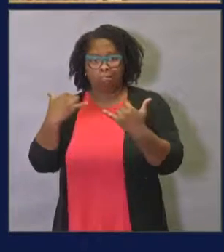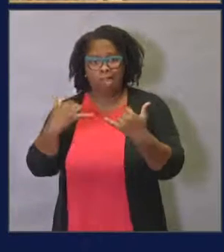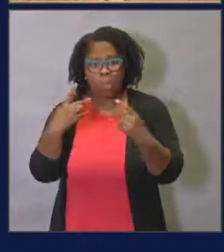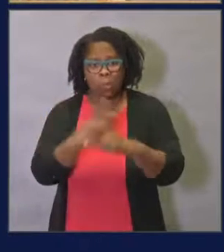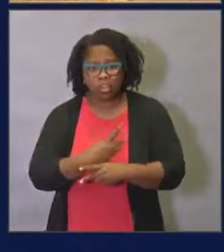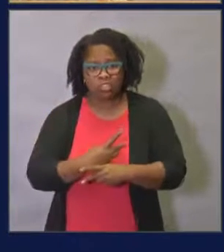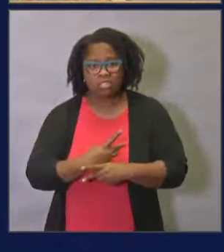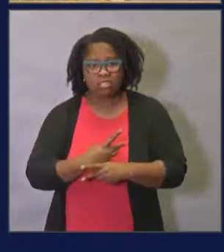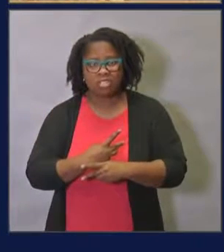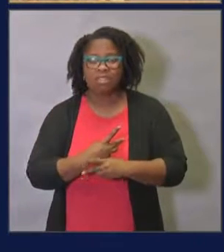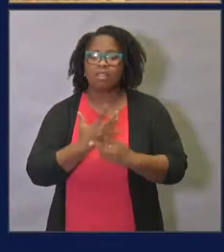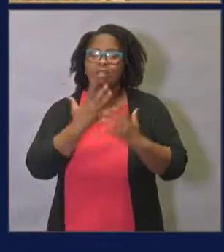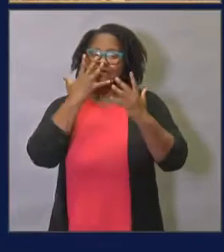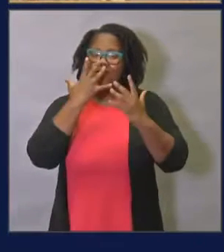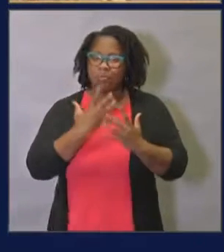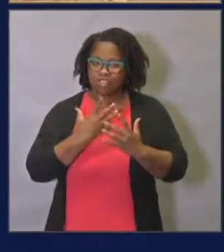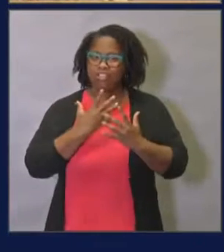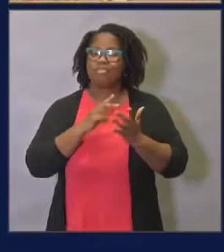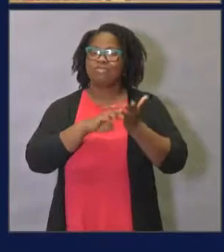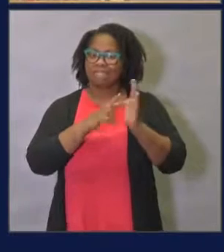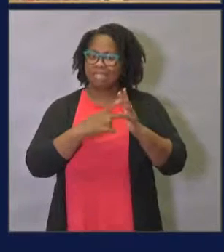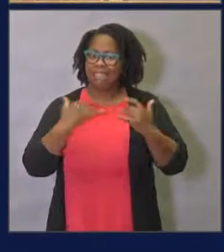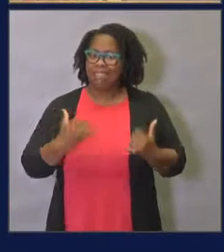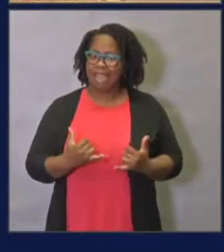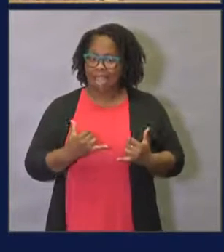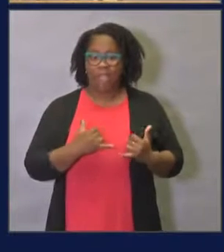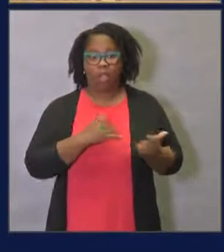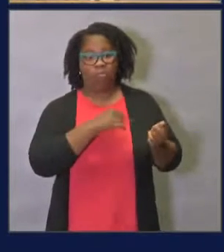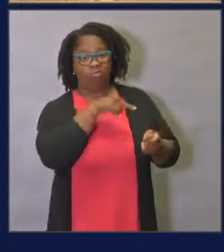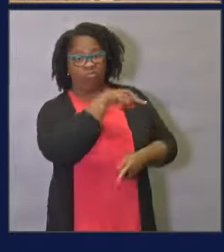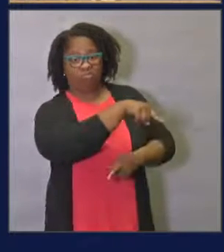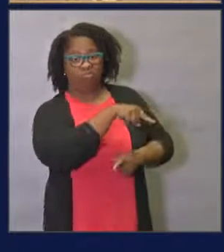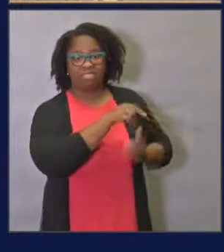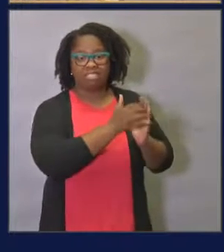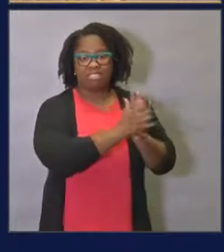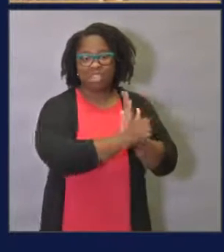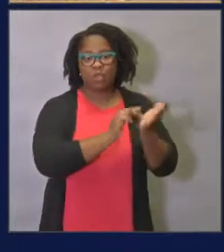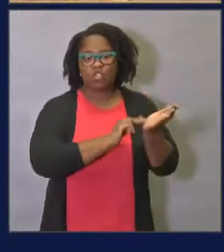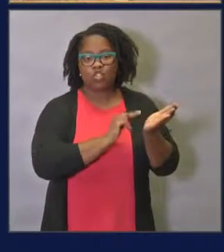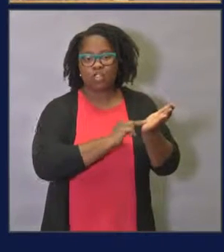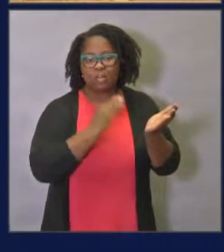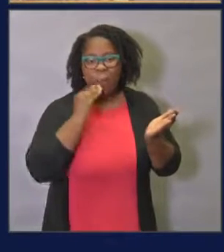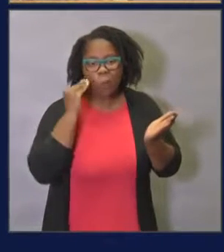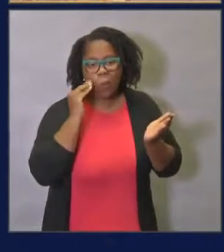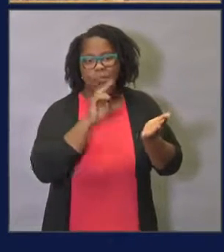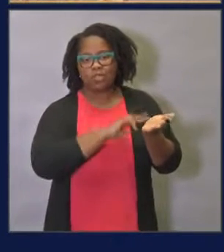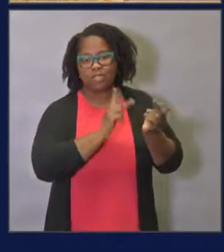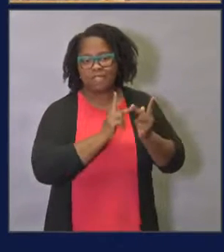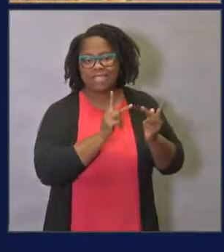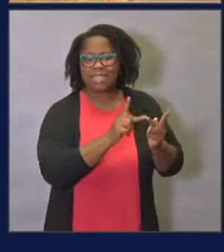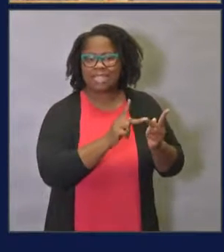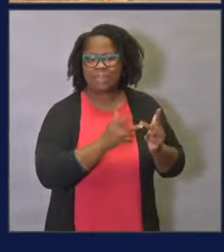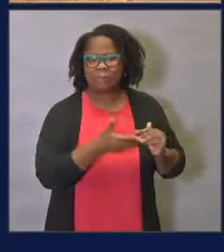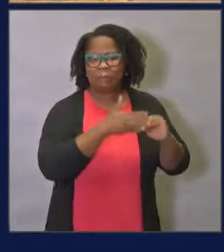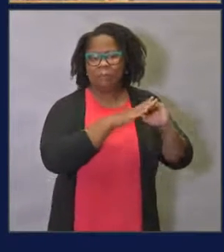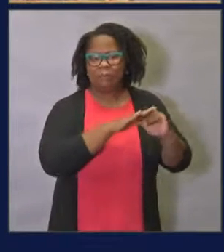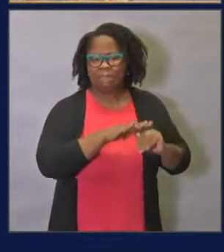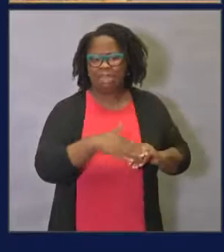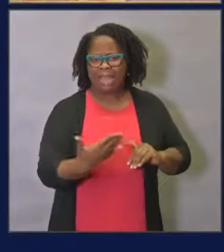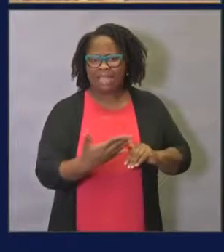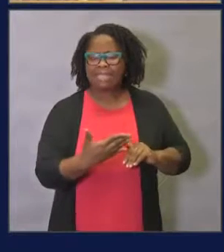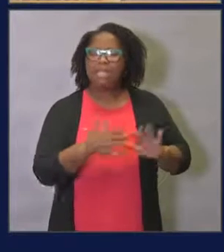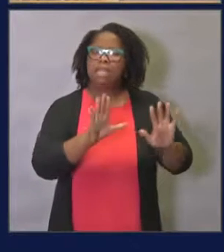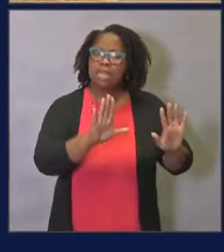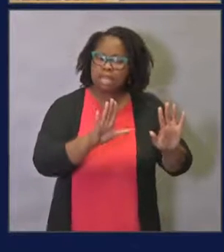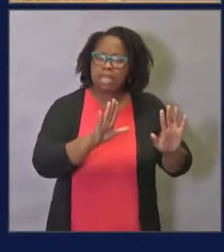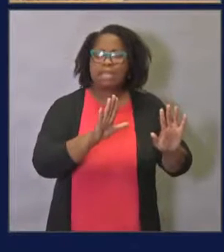Unfortunately, this is also translating now to increases in deaths at our skilled nursing facilities, although thankfully this is not at the levels we saw